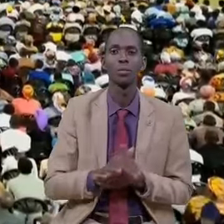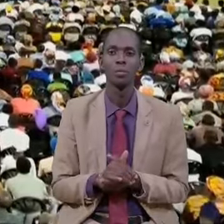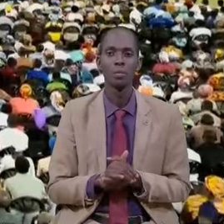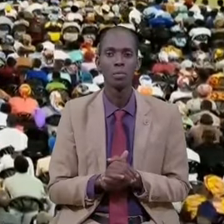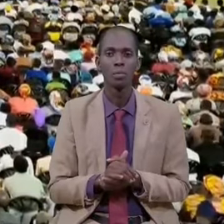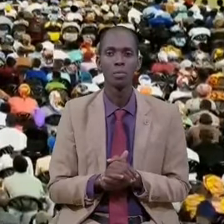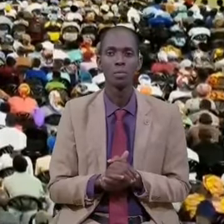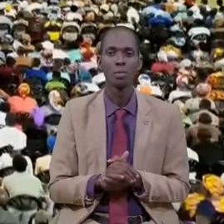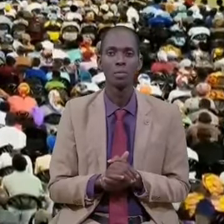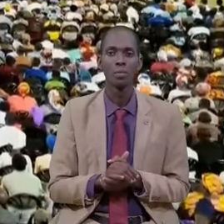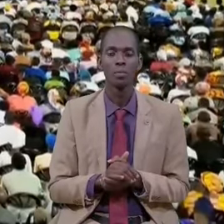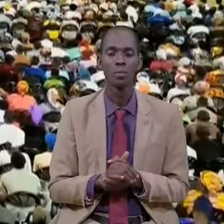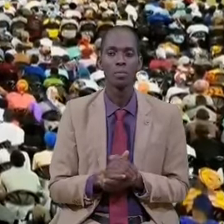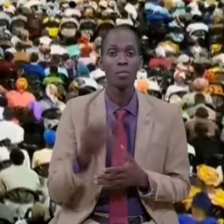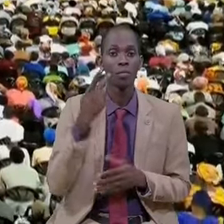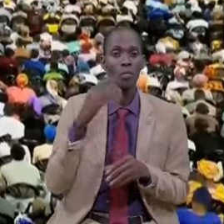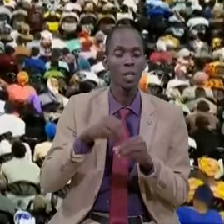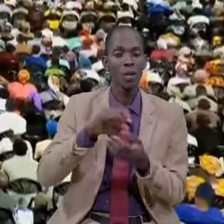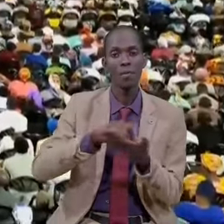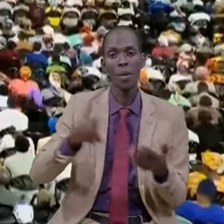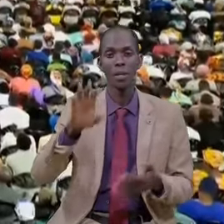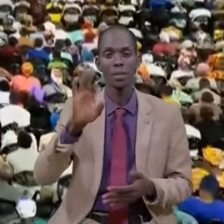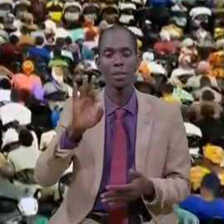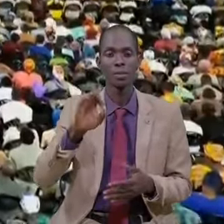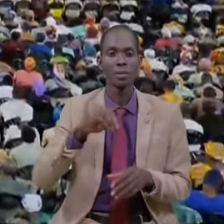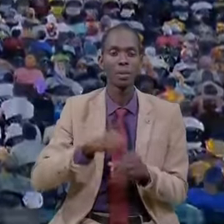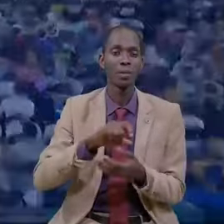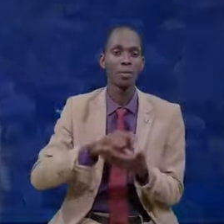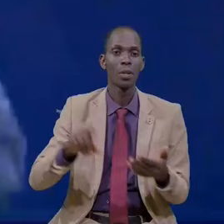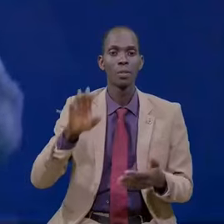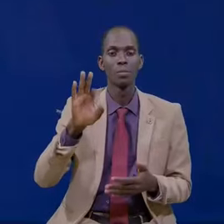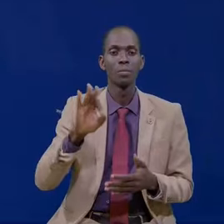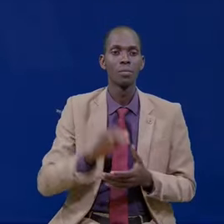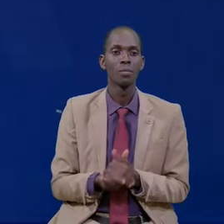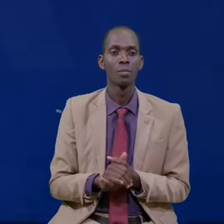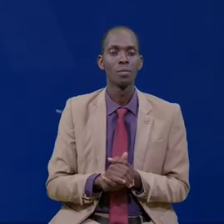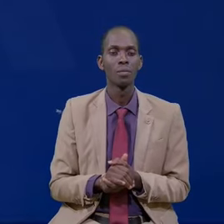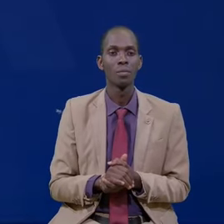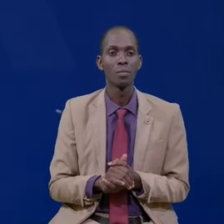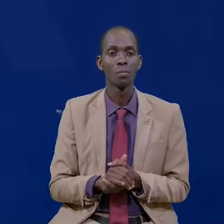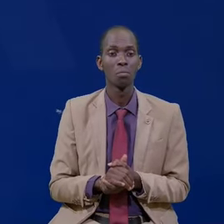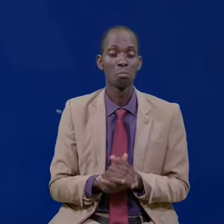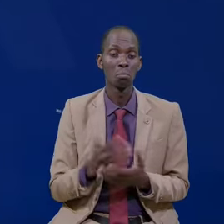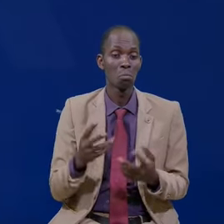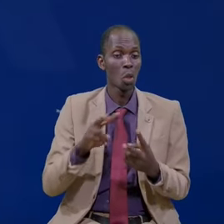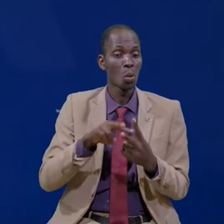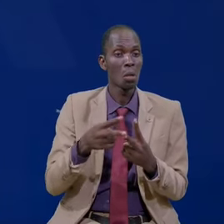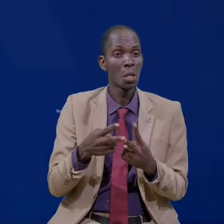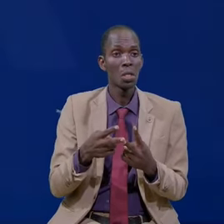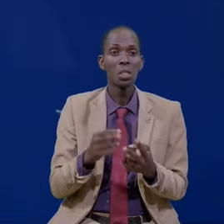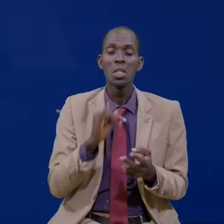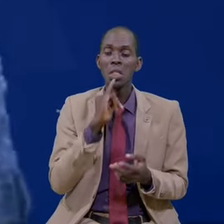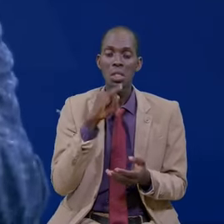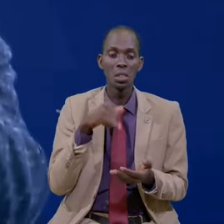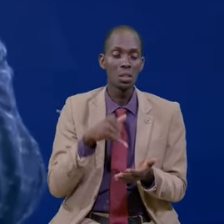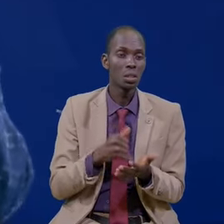thee look at verse n vers 9 whether is it easier to